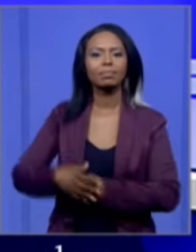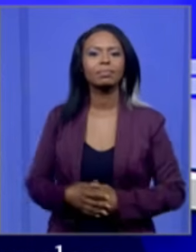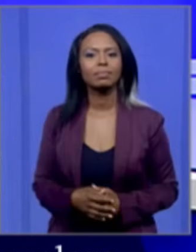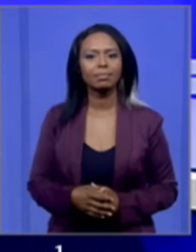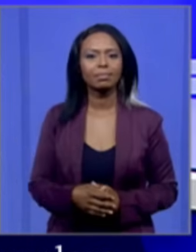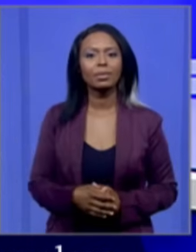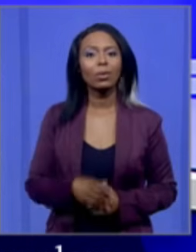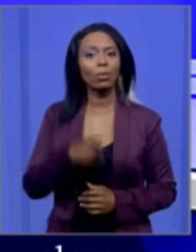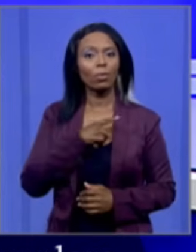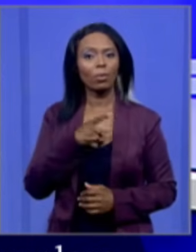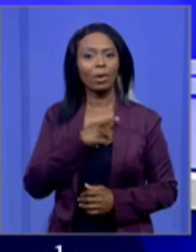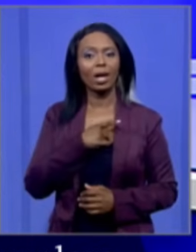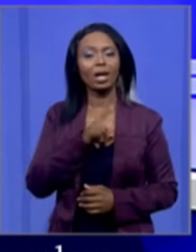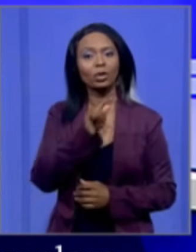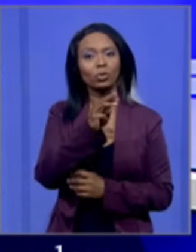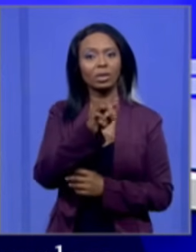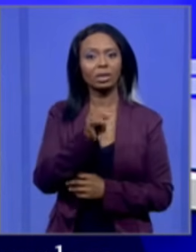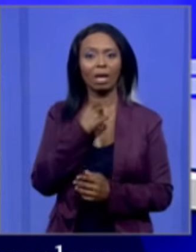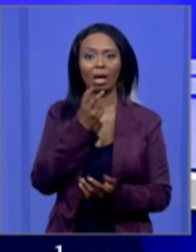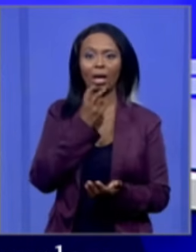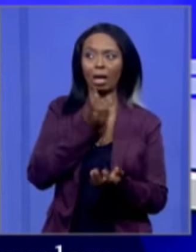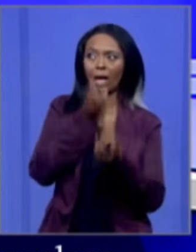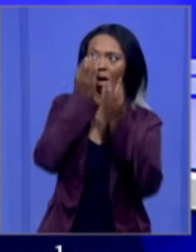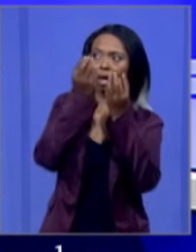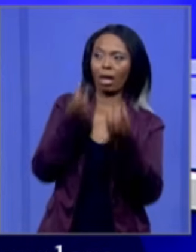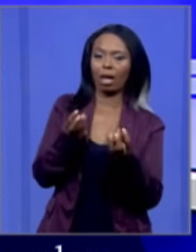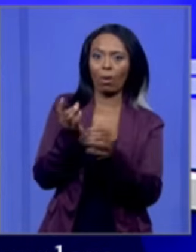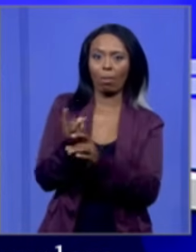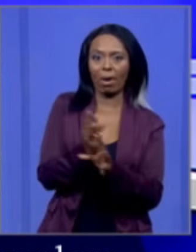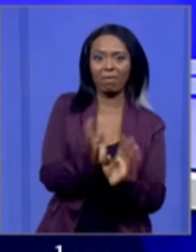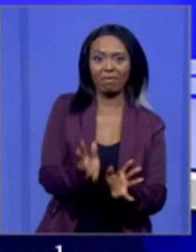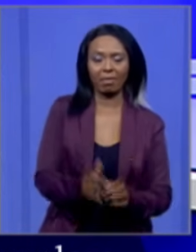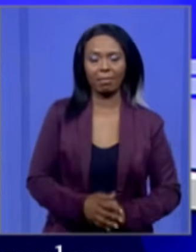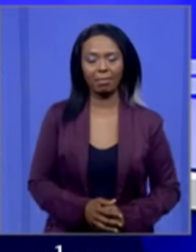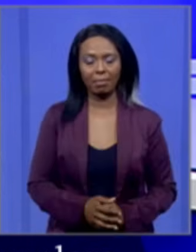yeo e makaditšego Tunisia ka phenyo maabane.